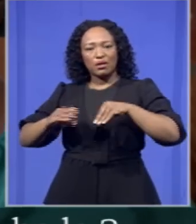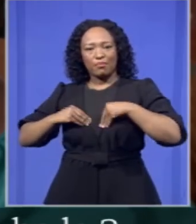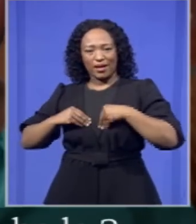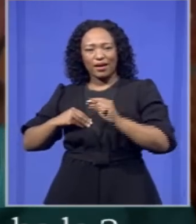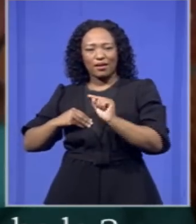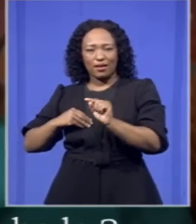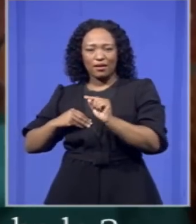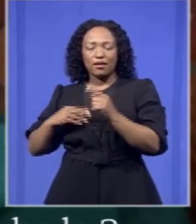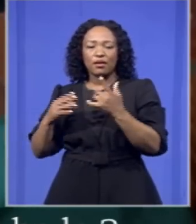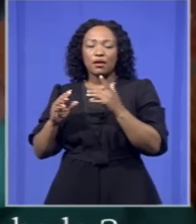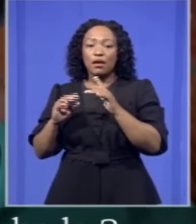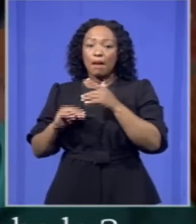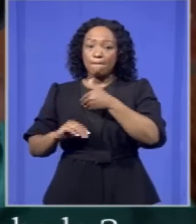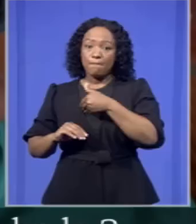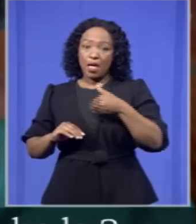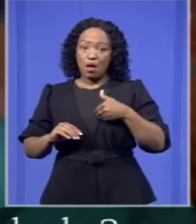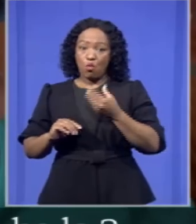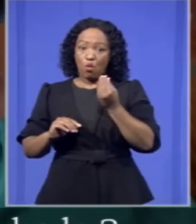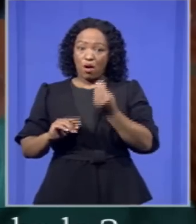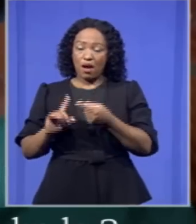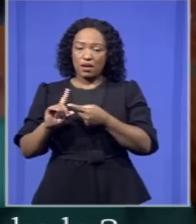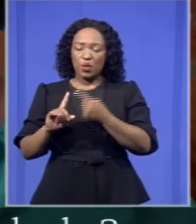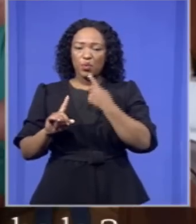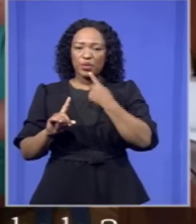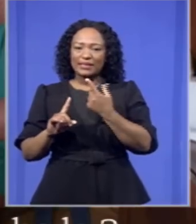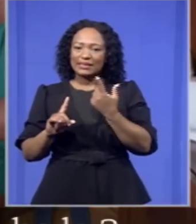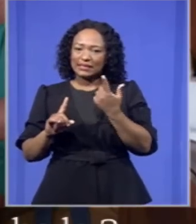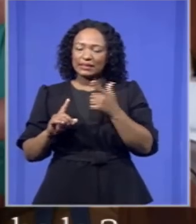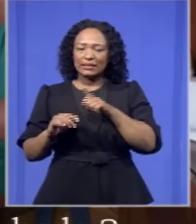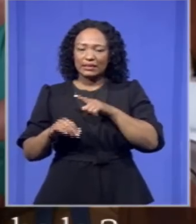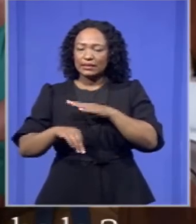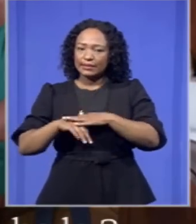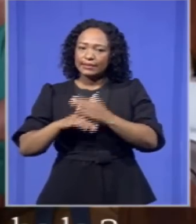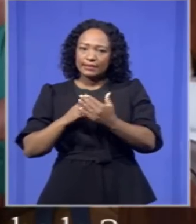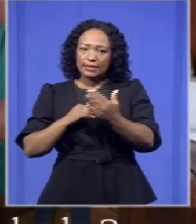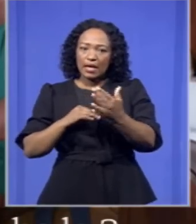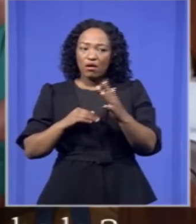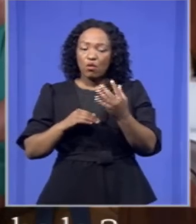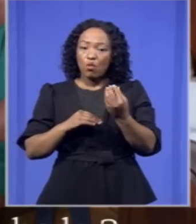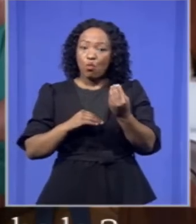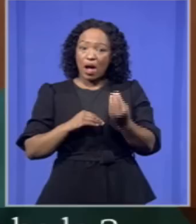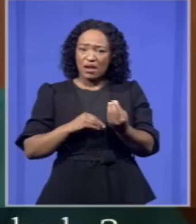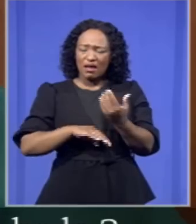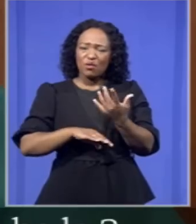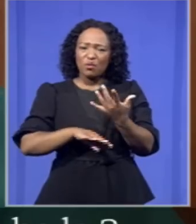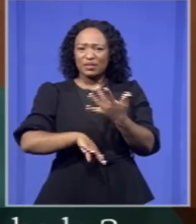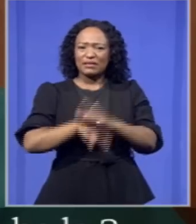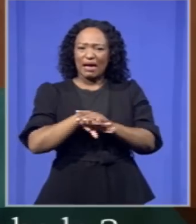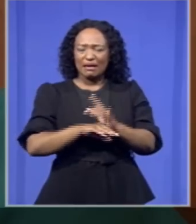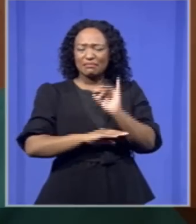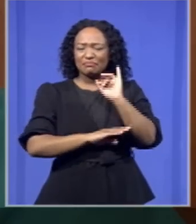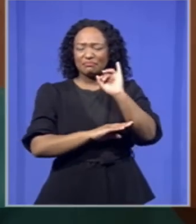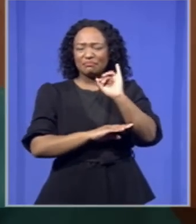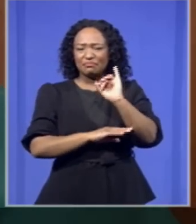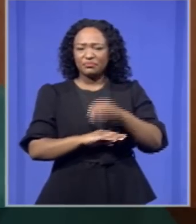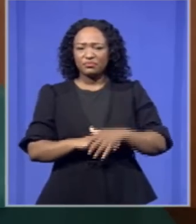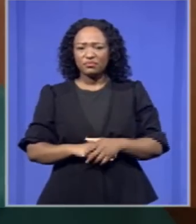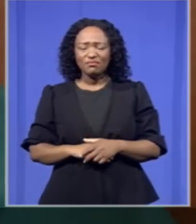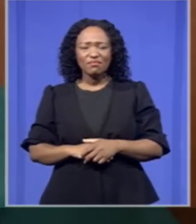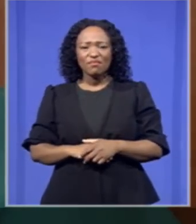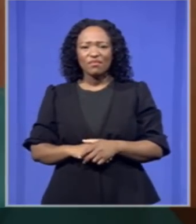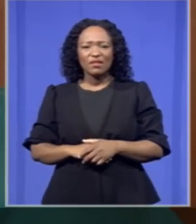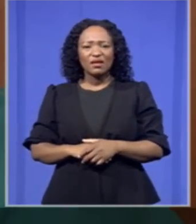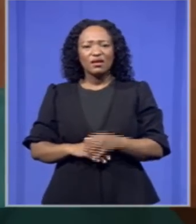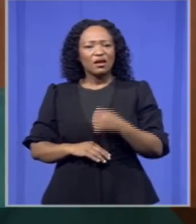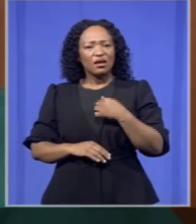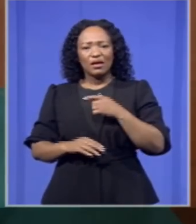tsaya sebaka se se leele gore a amogele tsela e botlhoko e ngwana wa gagwe a tlhokafetseng ka yone. Ke ga ntuli sentle kganye because ngwana ke na setse